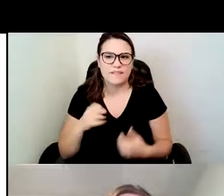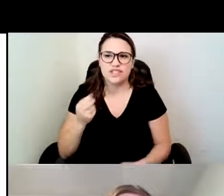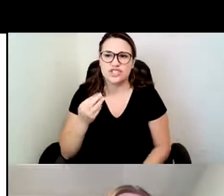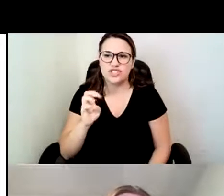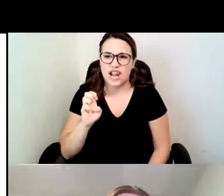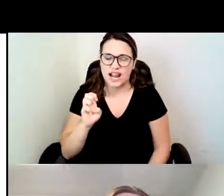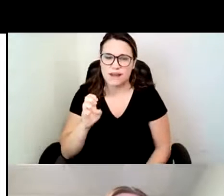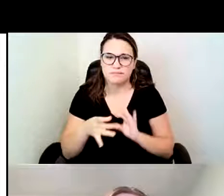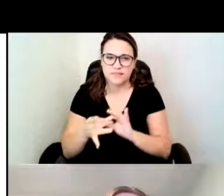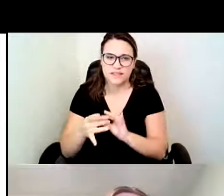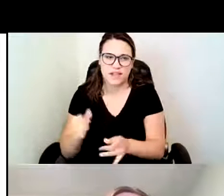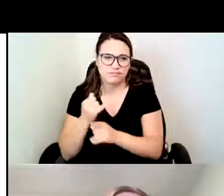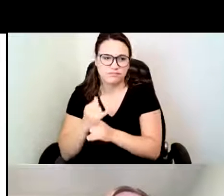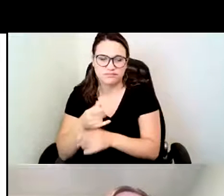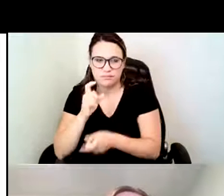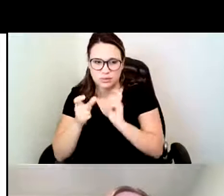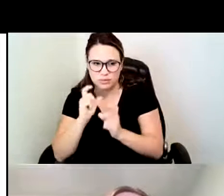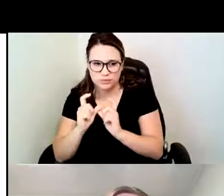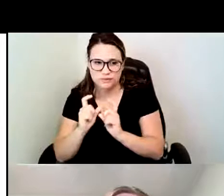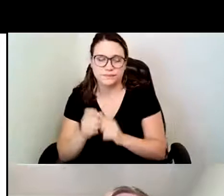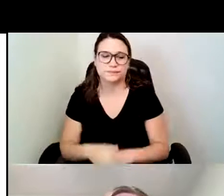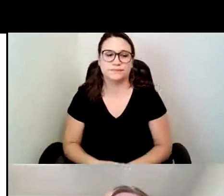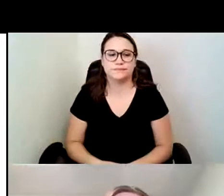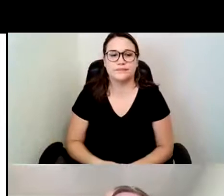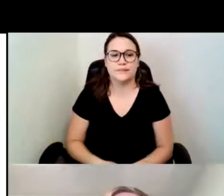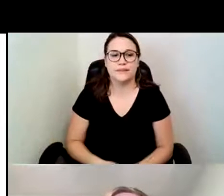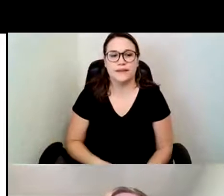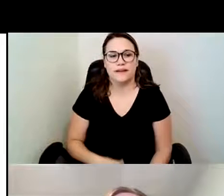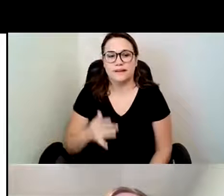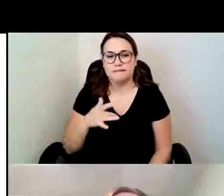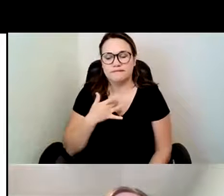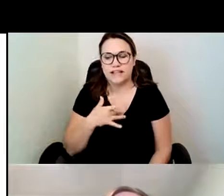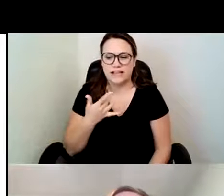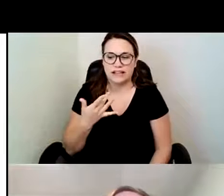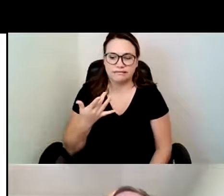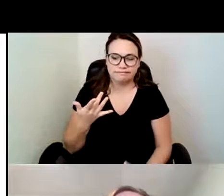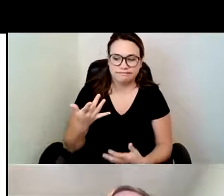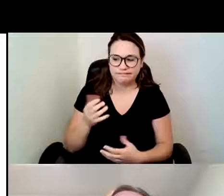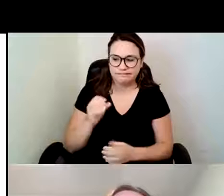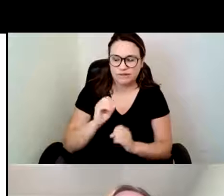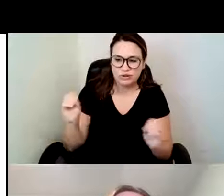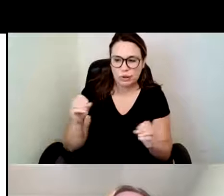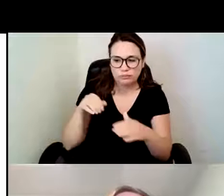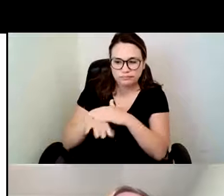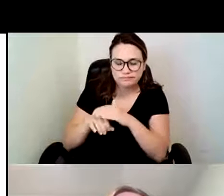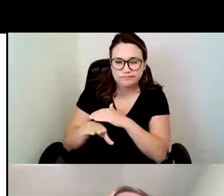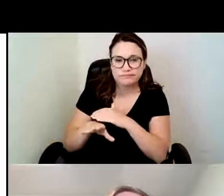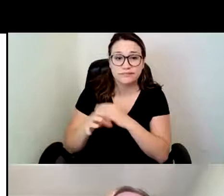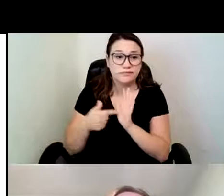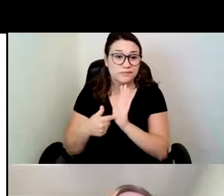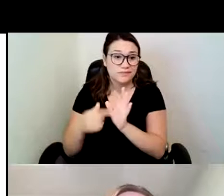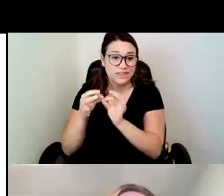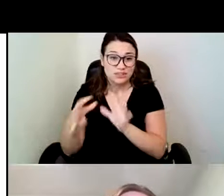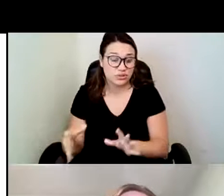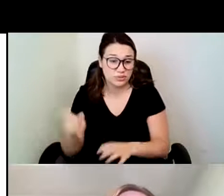Inaccessibility, feeling shut out due to the need for accommodations. Maybe they need an interpreter, or